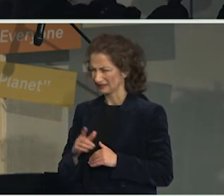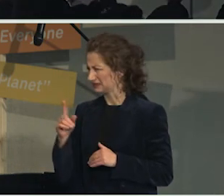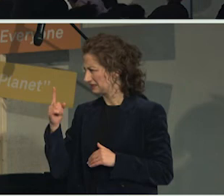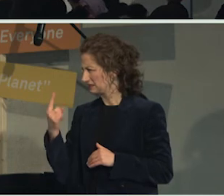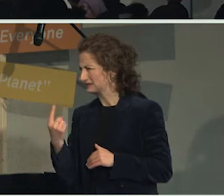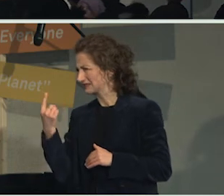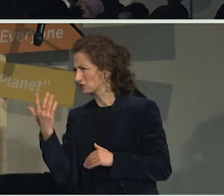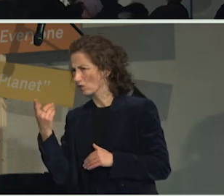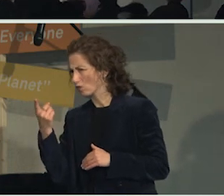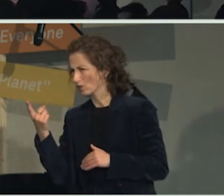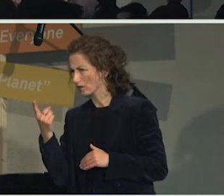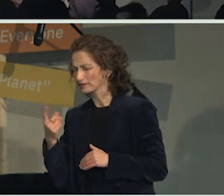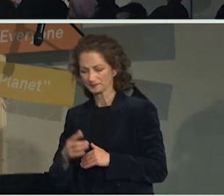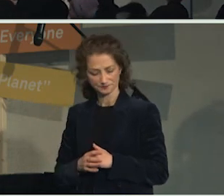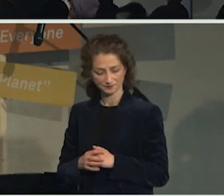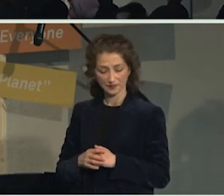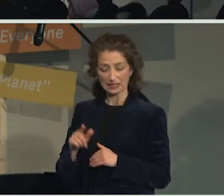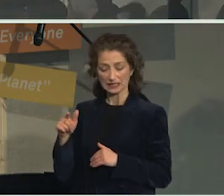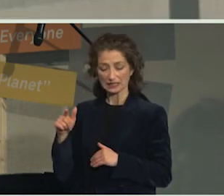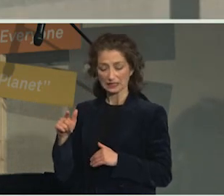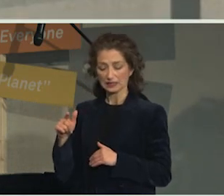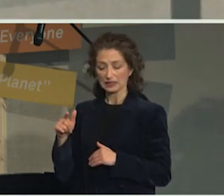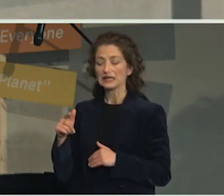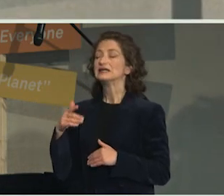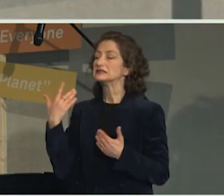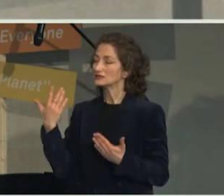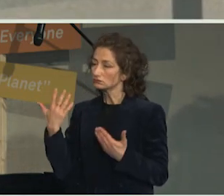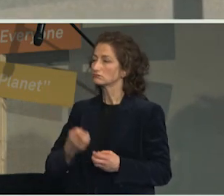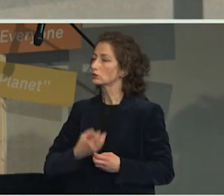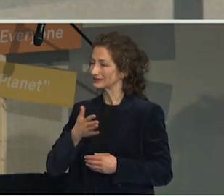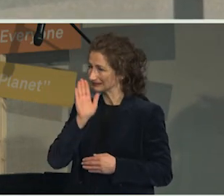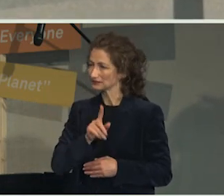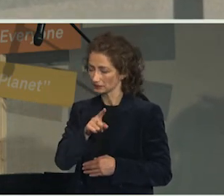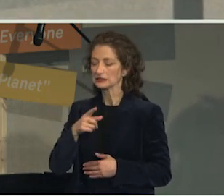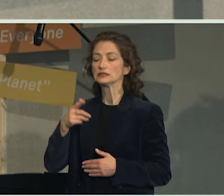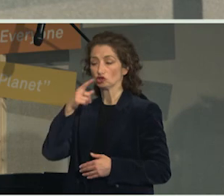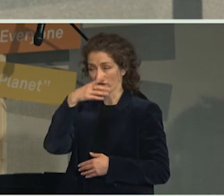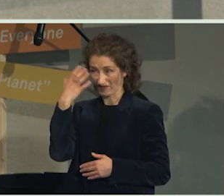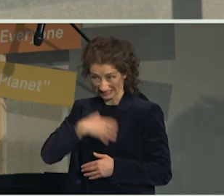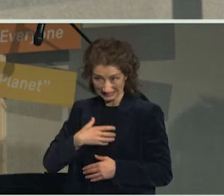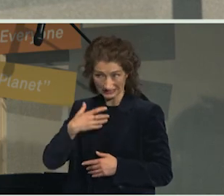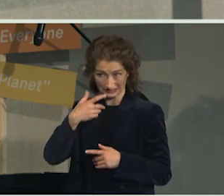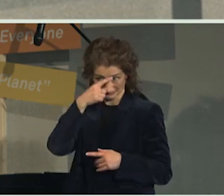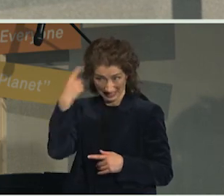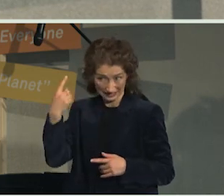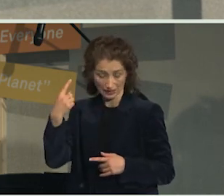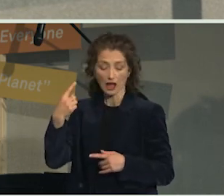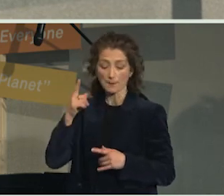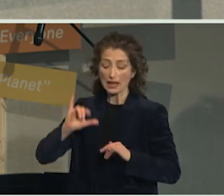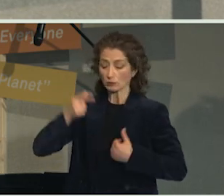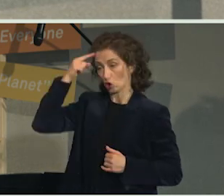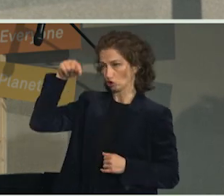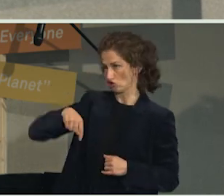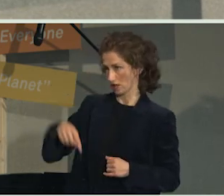just a few of y'all, all right. Lives in, and she lives and works in Berlin. As a black woman in Germany, her articles are situated within